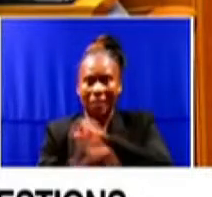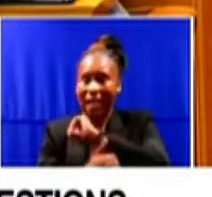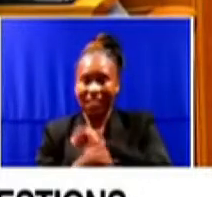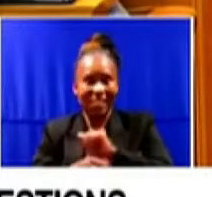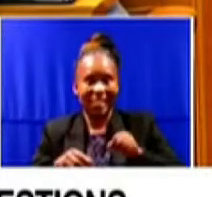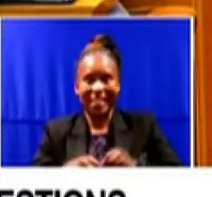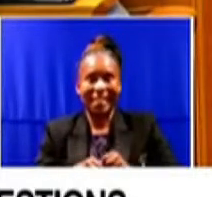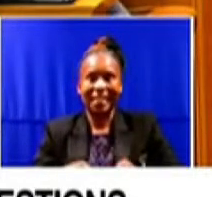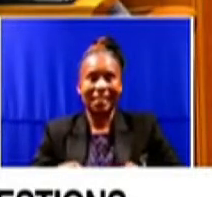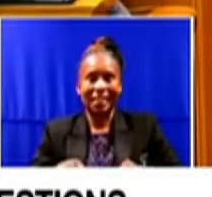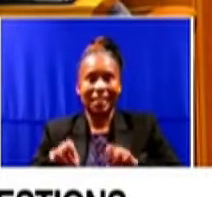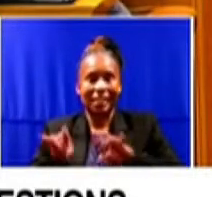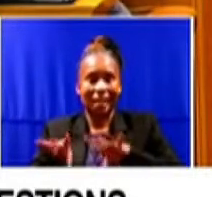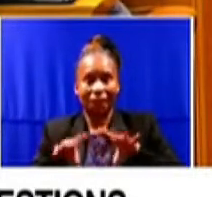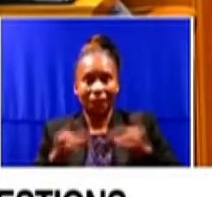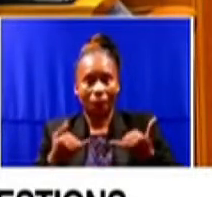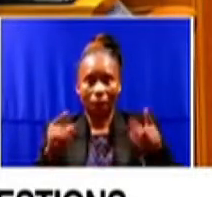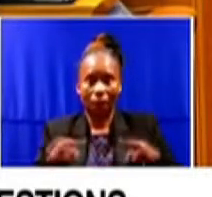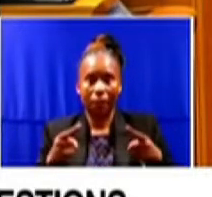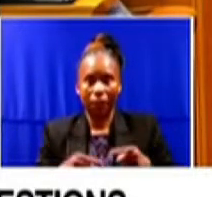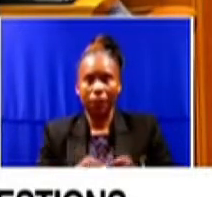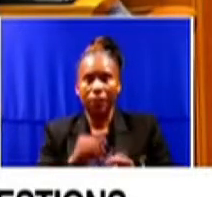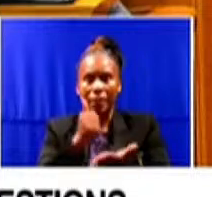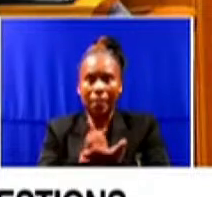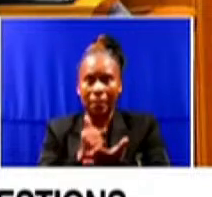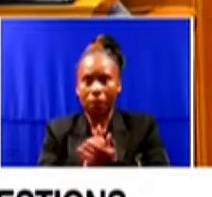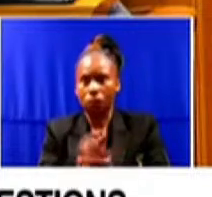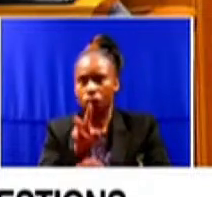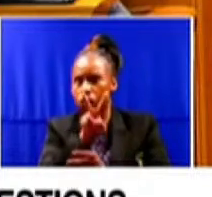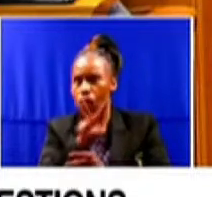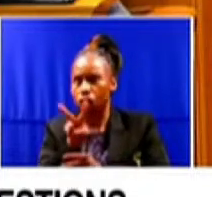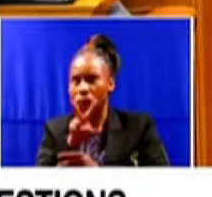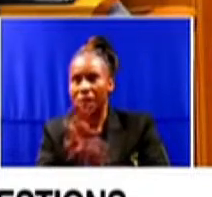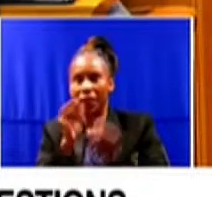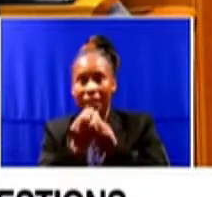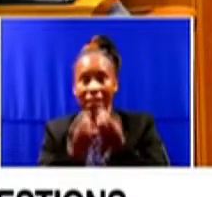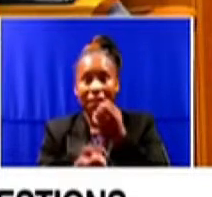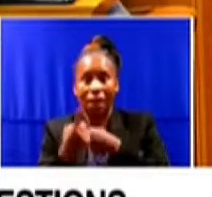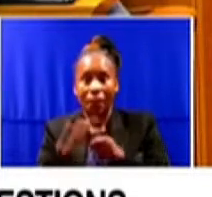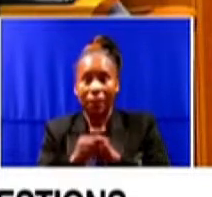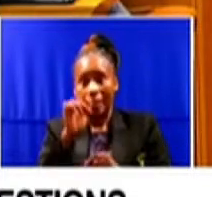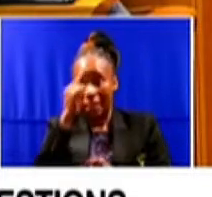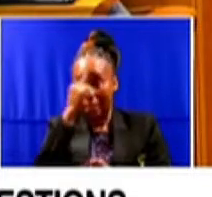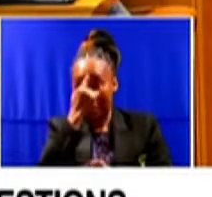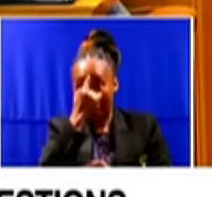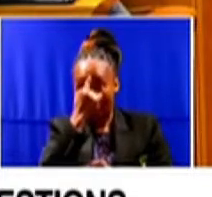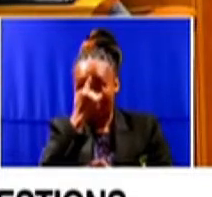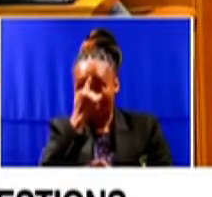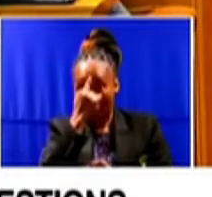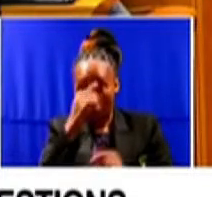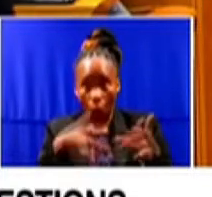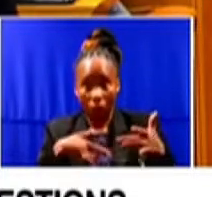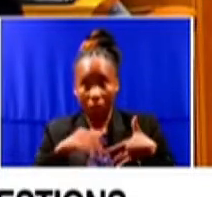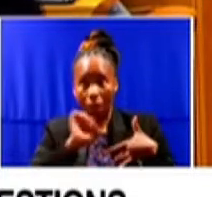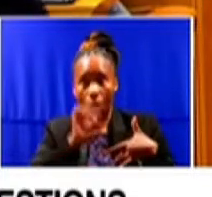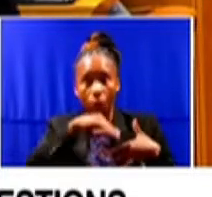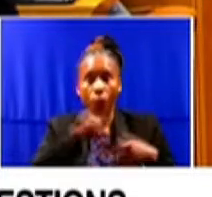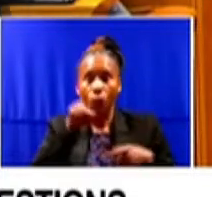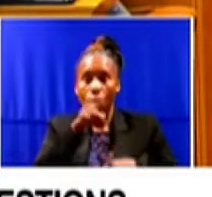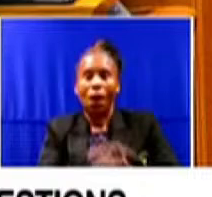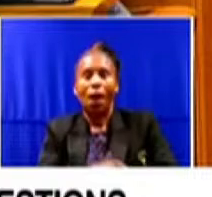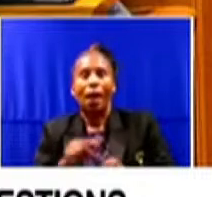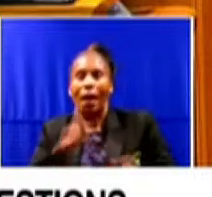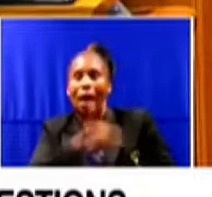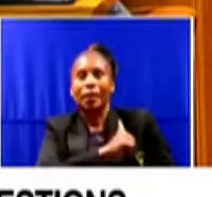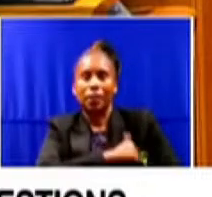Mr. President, I'm sure you're watching what's happening in India with some concern, although you are lucky enough to have been vaccinated. The